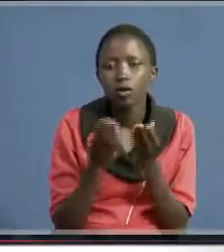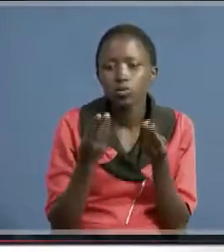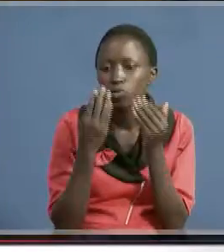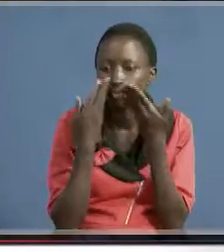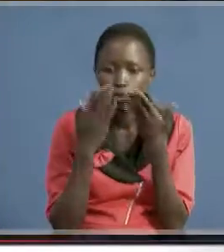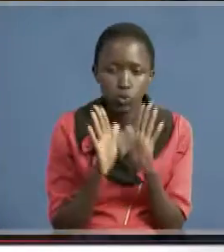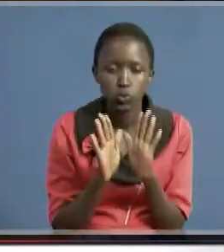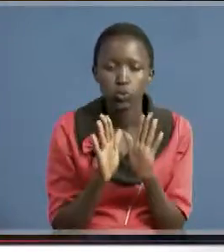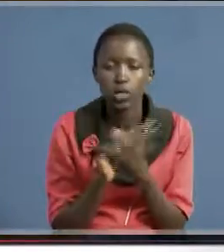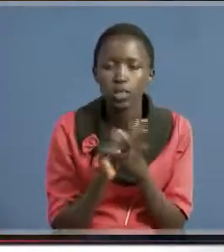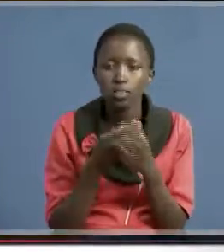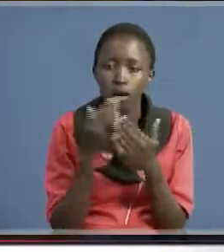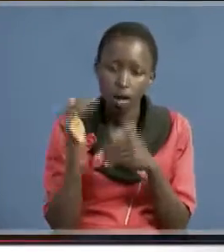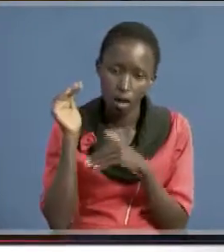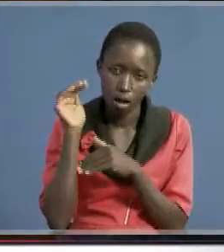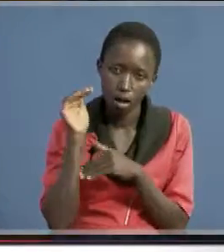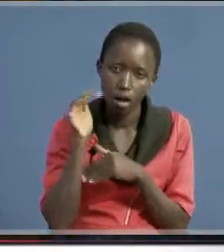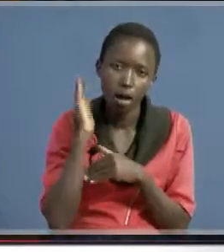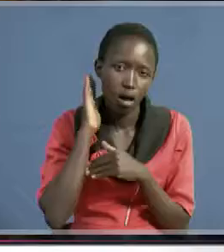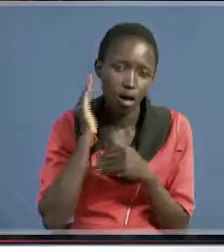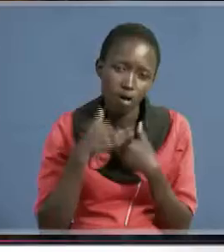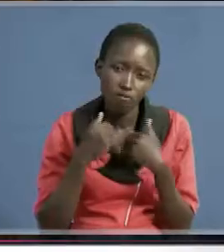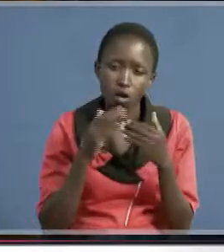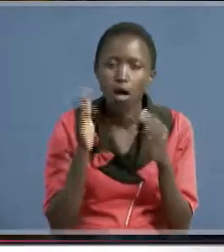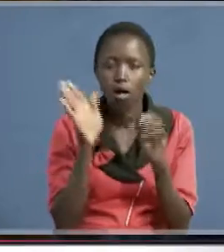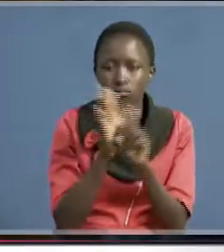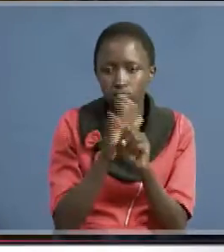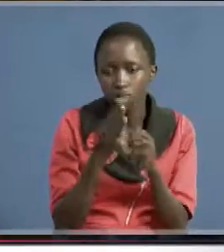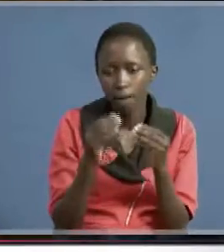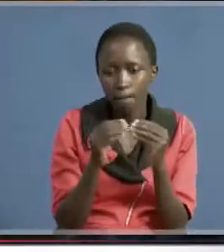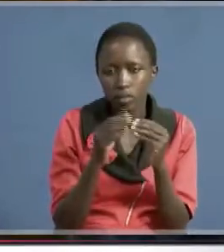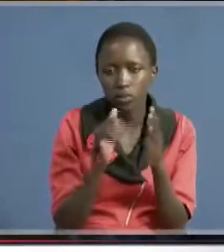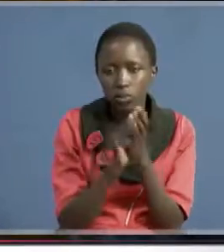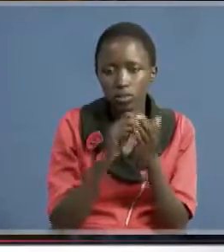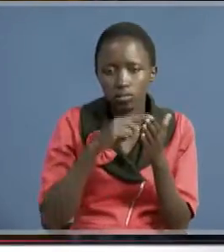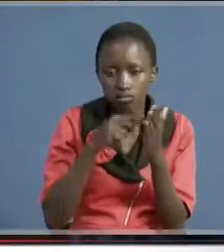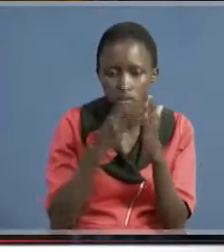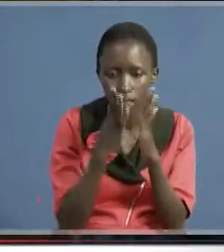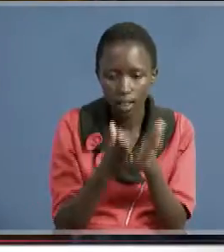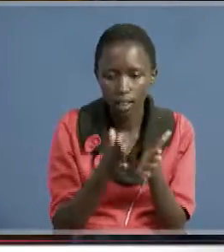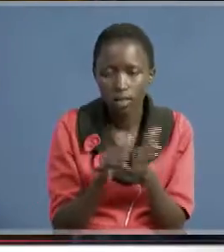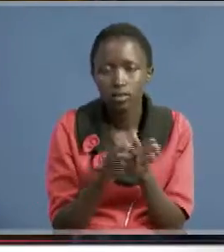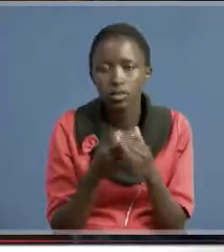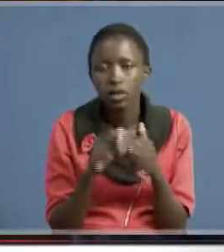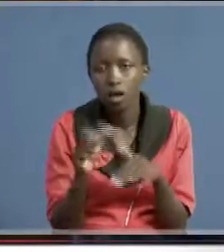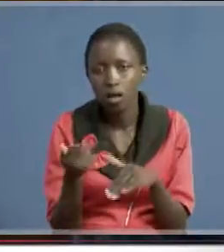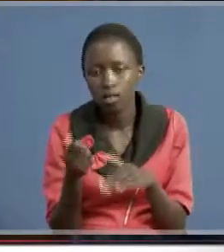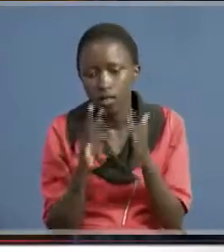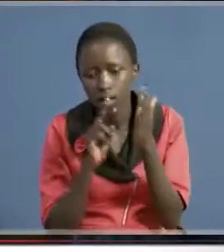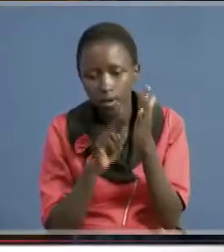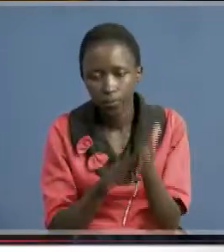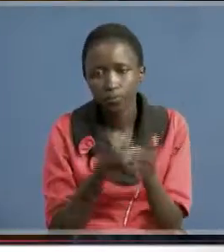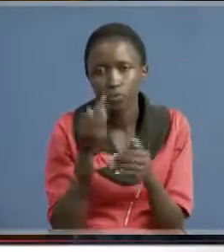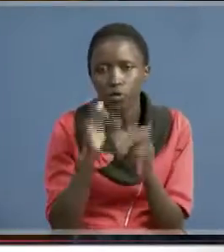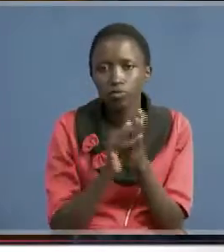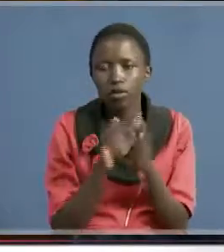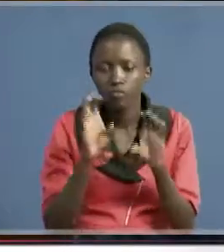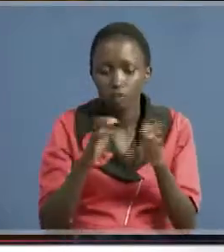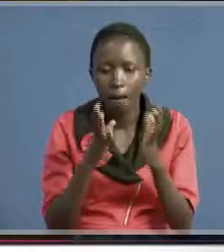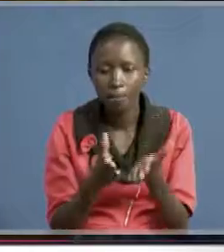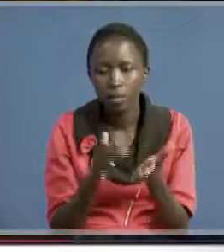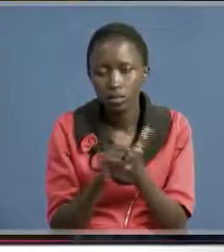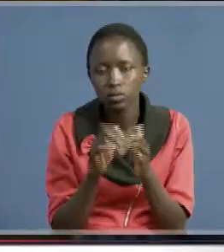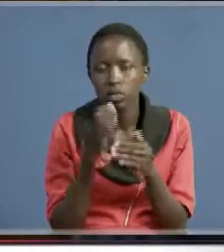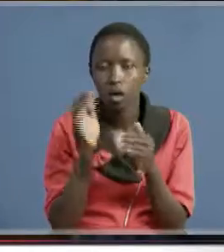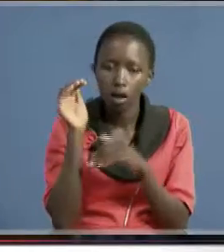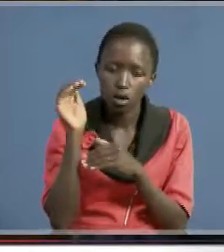resolved. And we have had several meetings with millers and with the representatives of the farmers. So